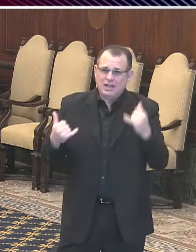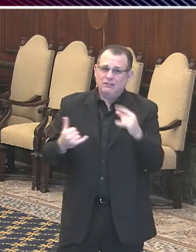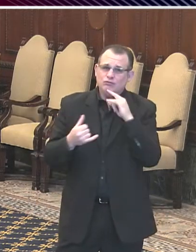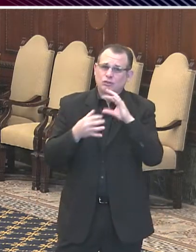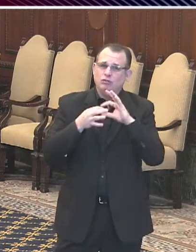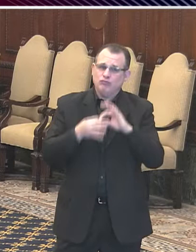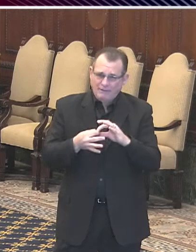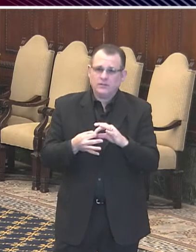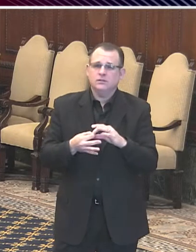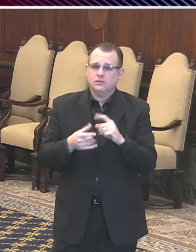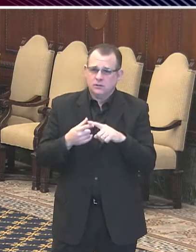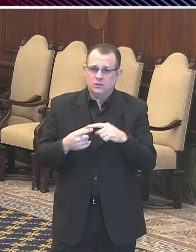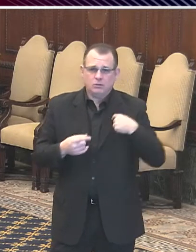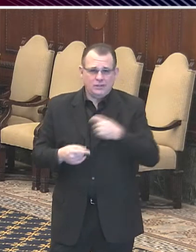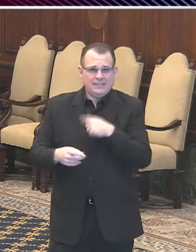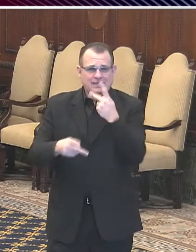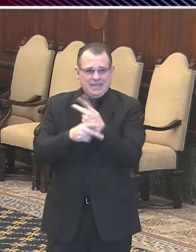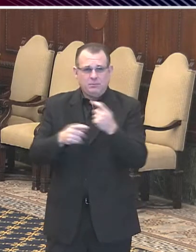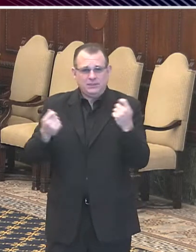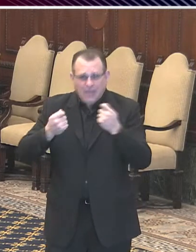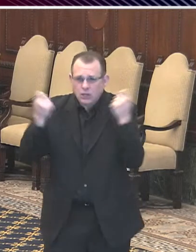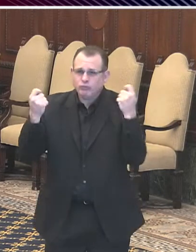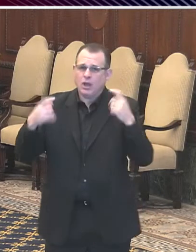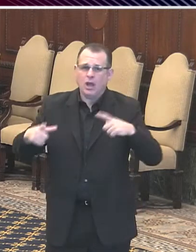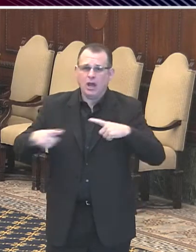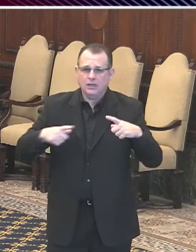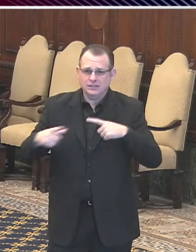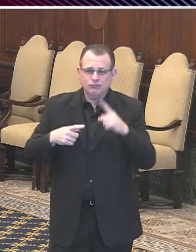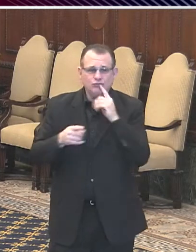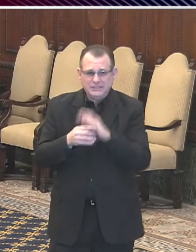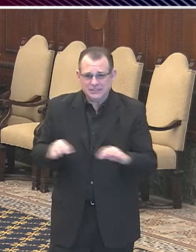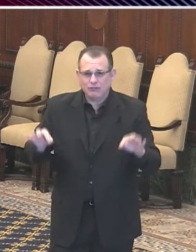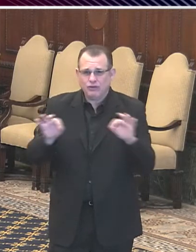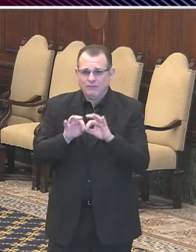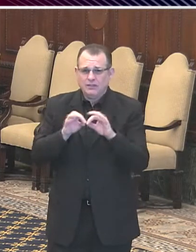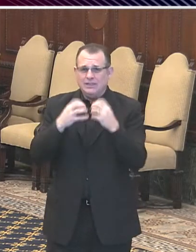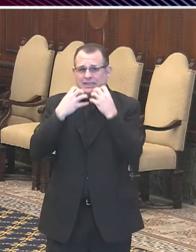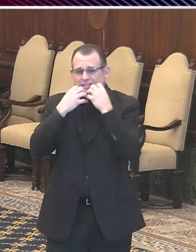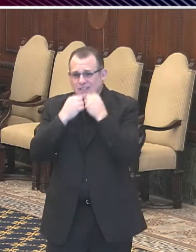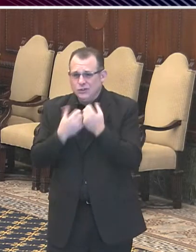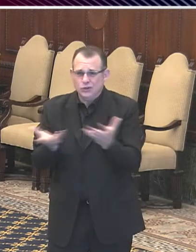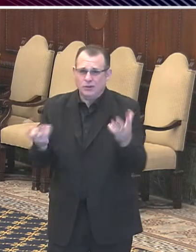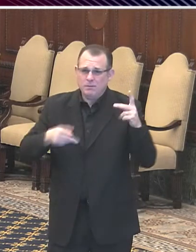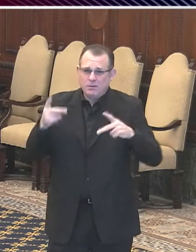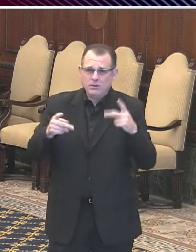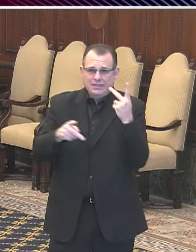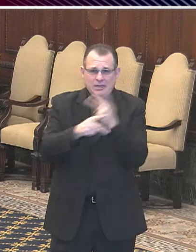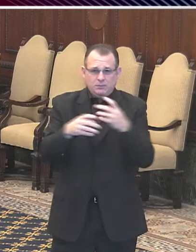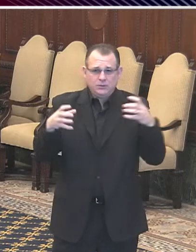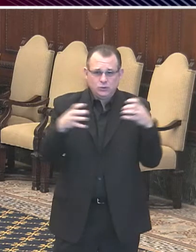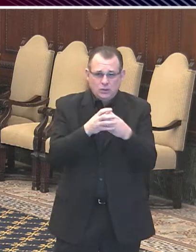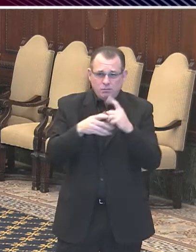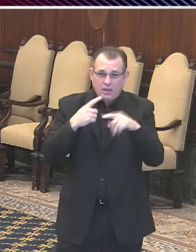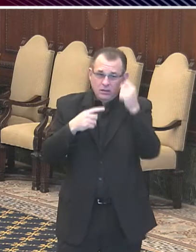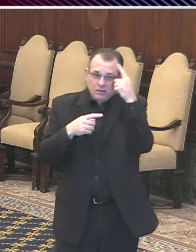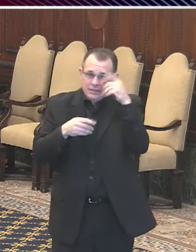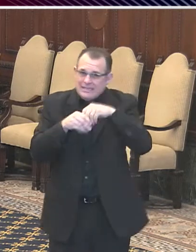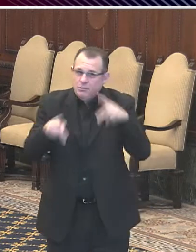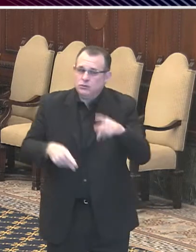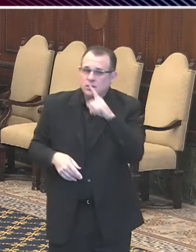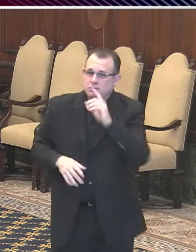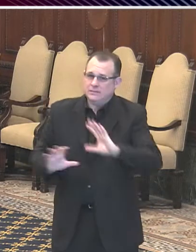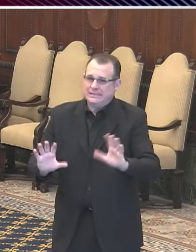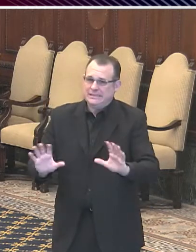be able to continue to celebrate these important holidays, but get together to celebrate, but not in person. Anybody can have